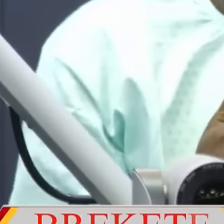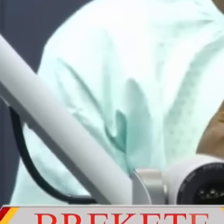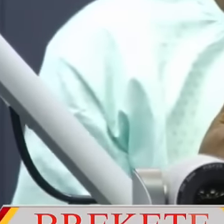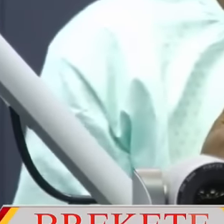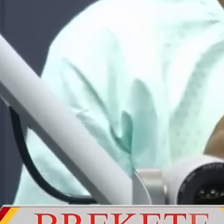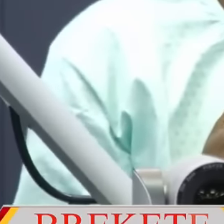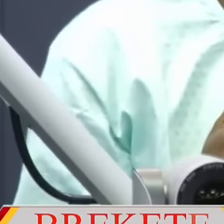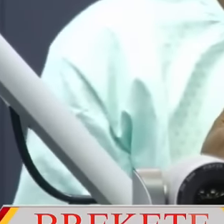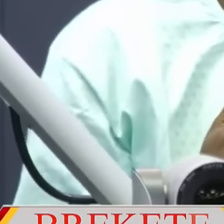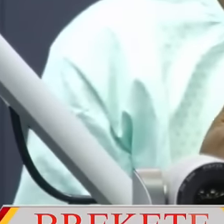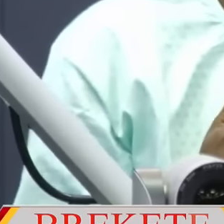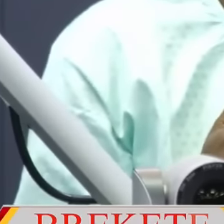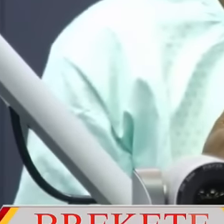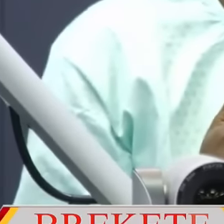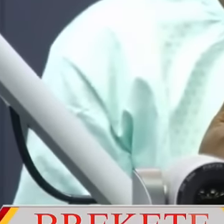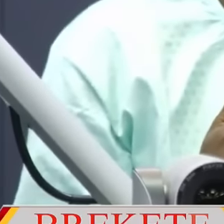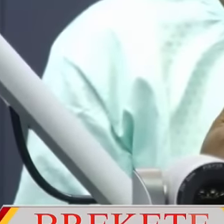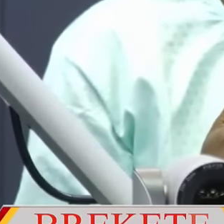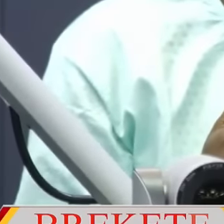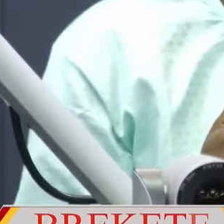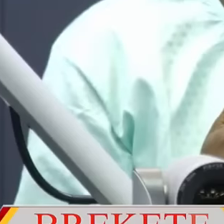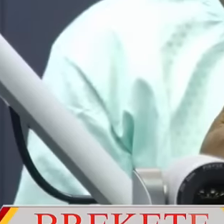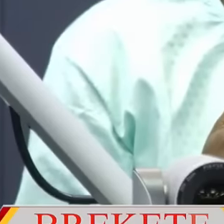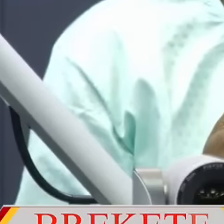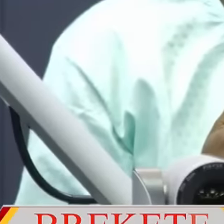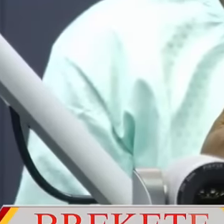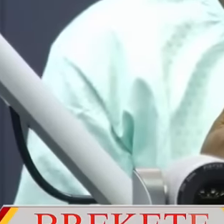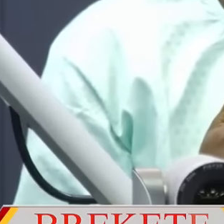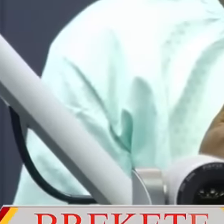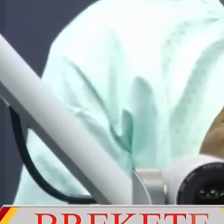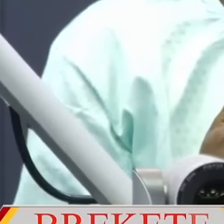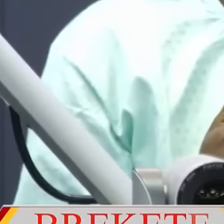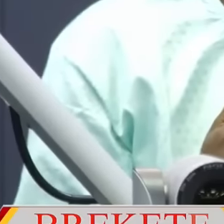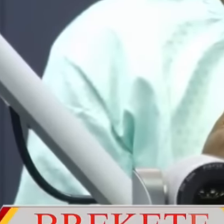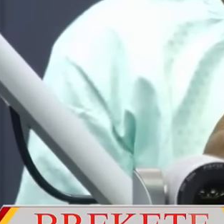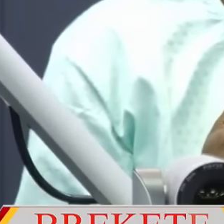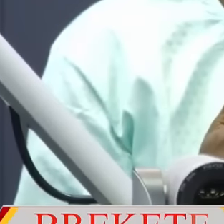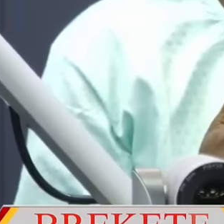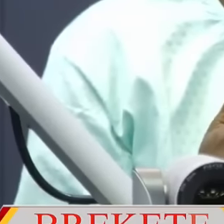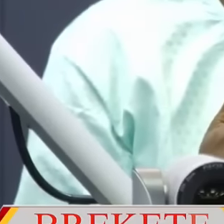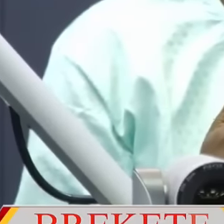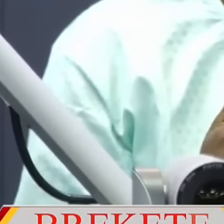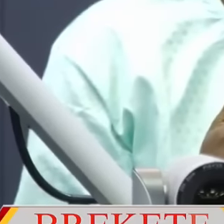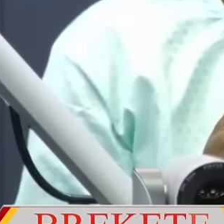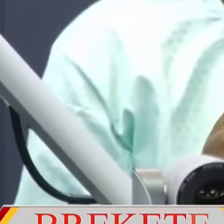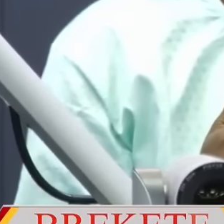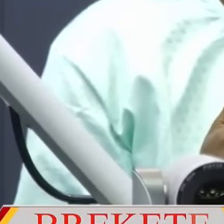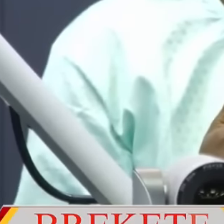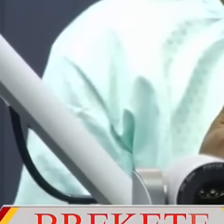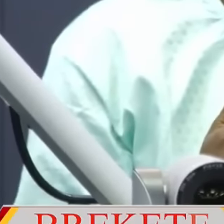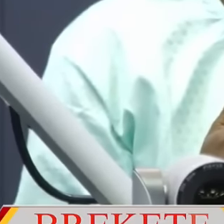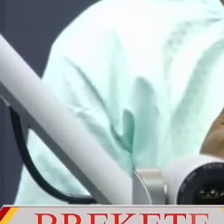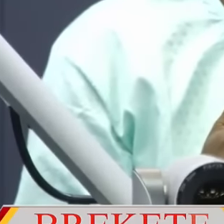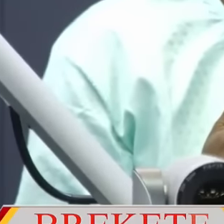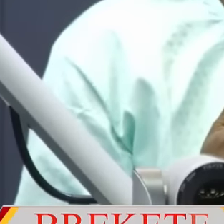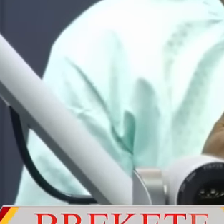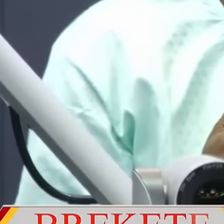dame ni gaskiya ba wai na yi wanga abu saboda tausayin iyalin su yasa har na sa ma baki na a